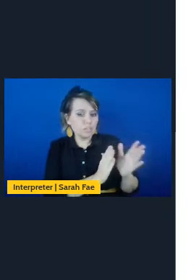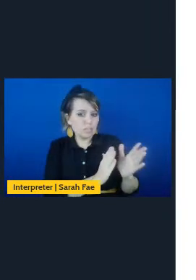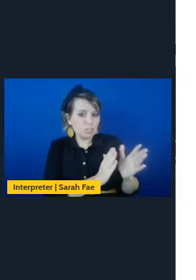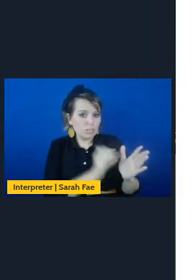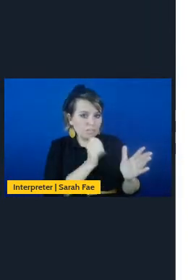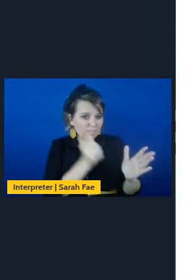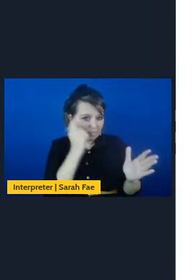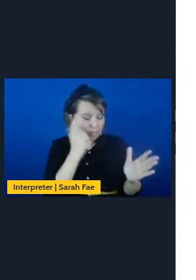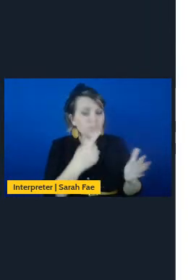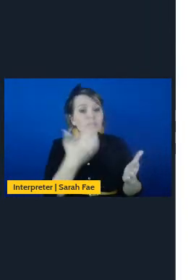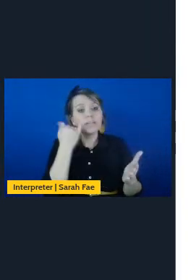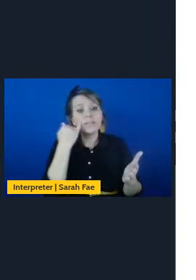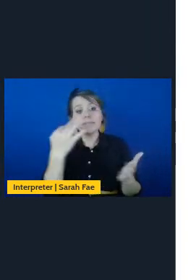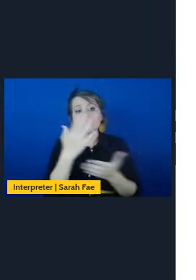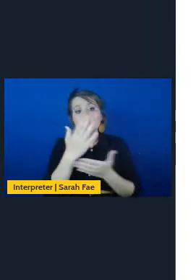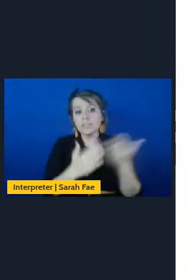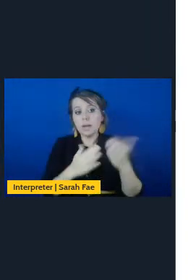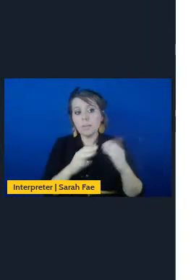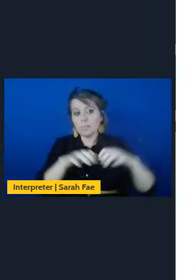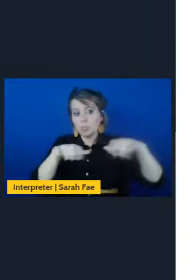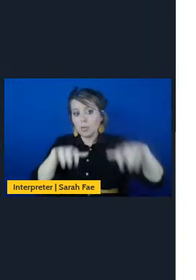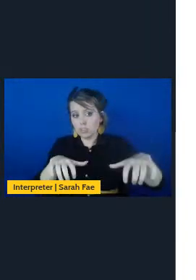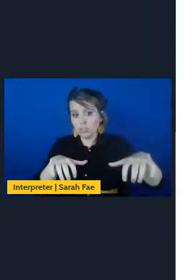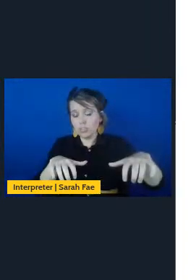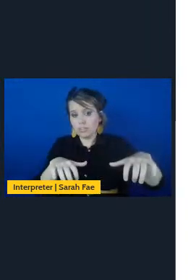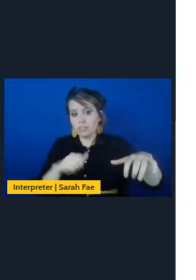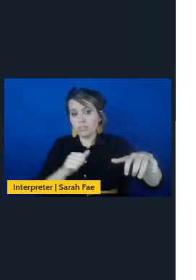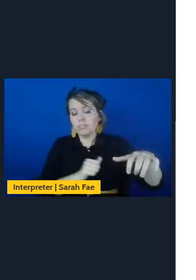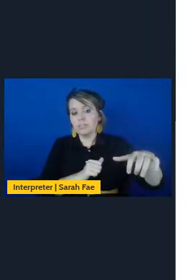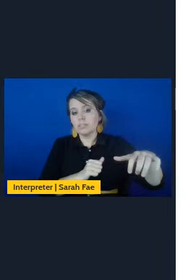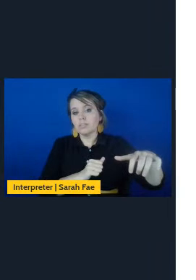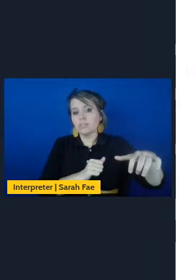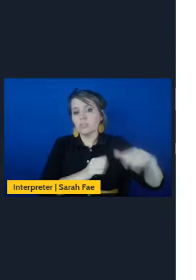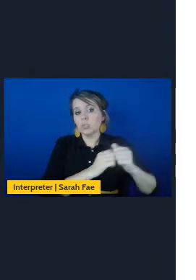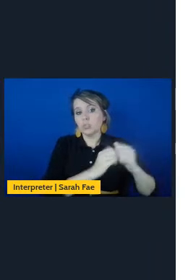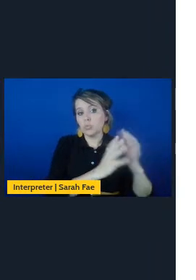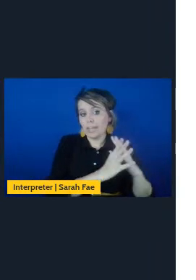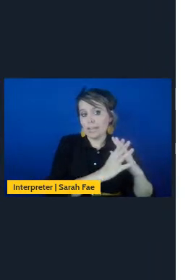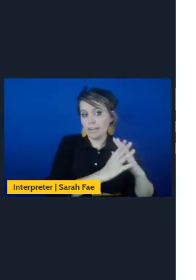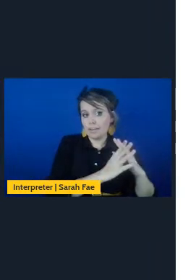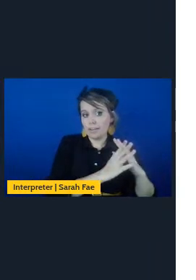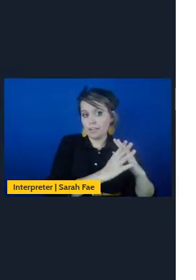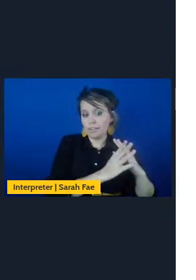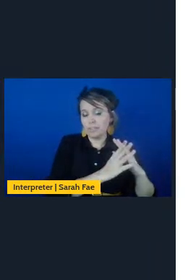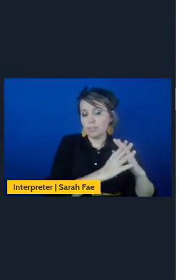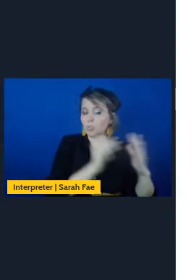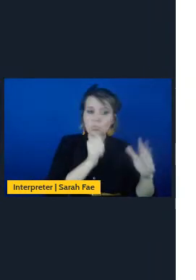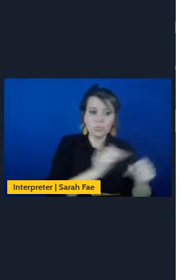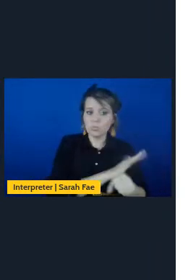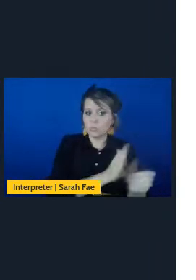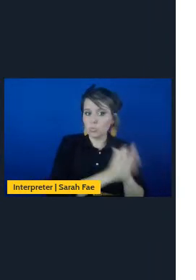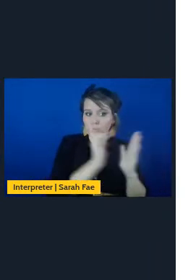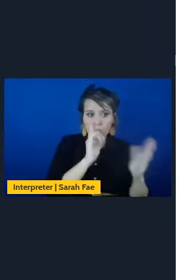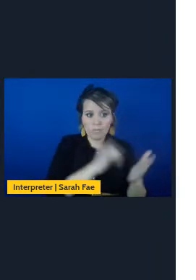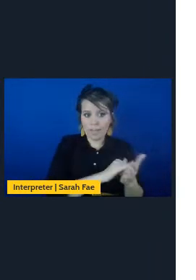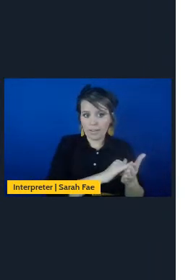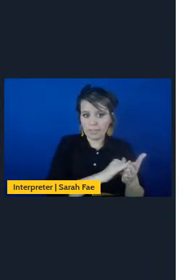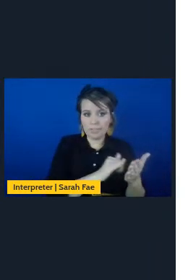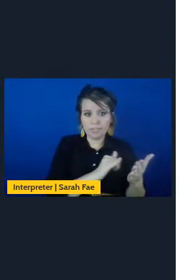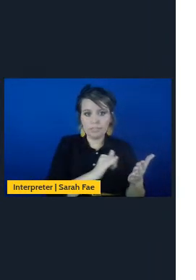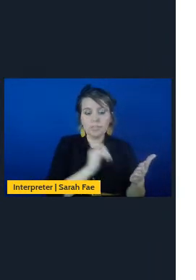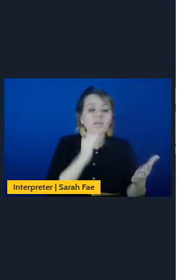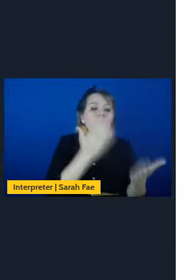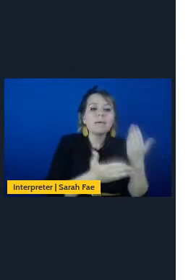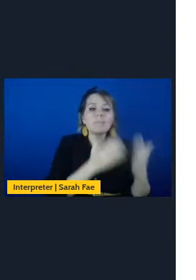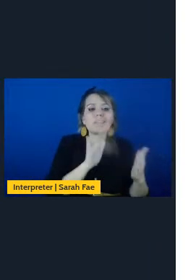is created and there is never a pull request for it, because, for example, branch is deleted as no longer needed,